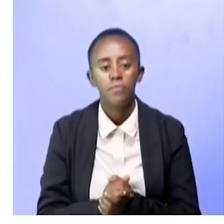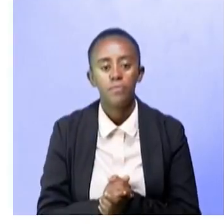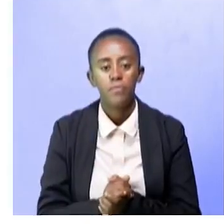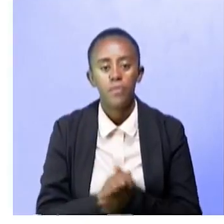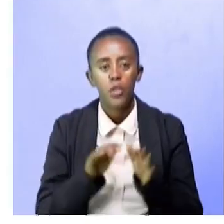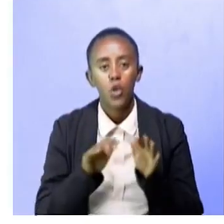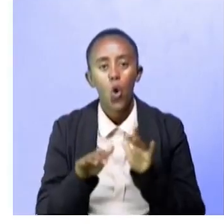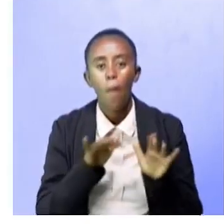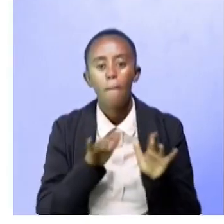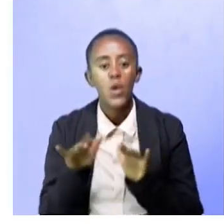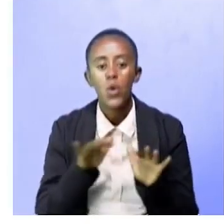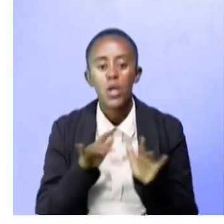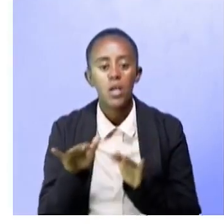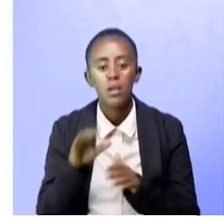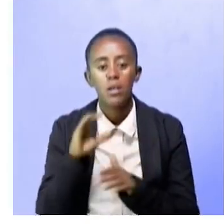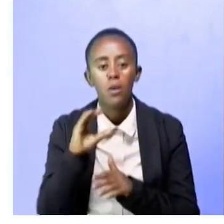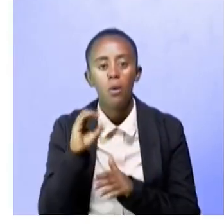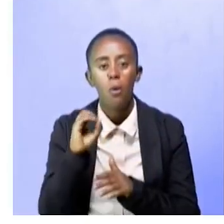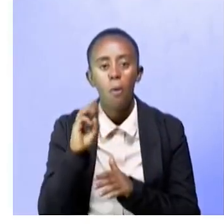computer